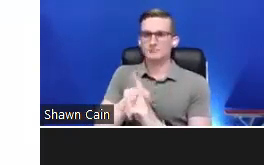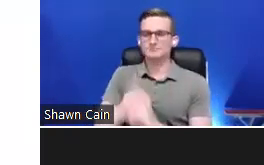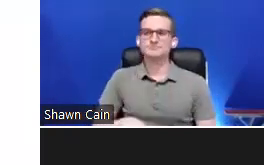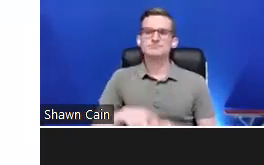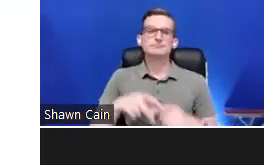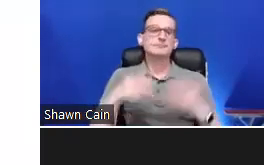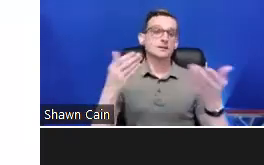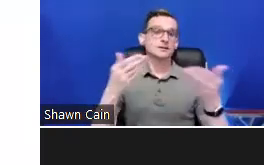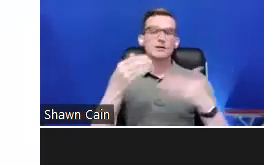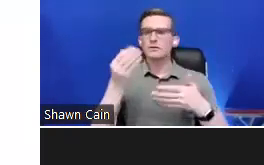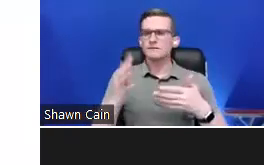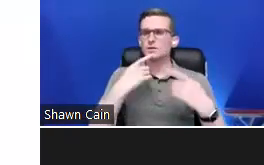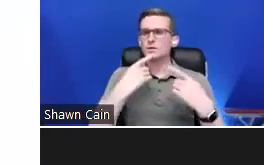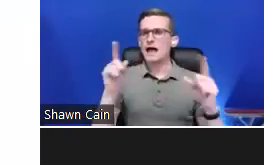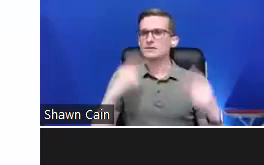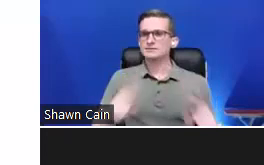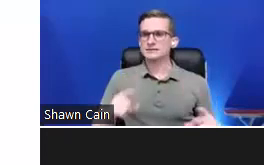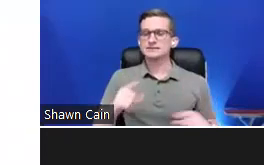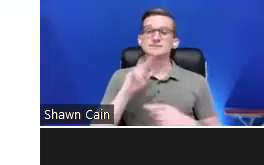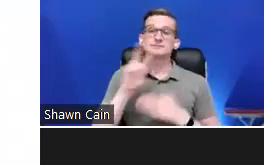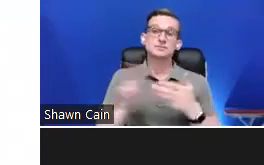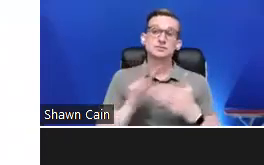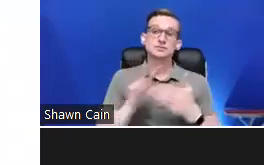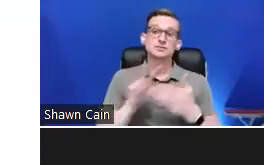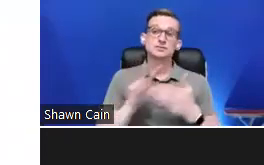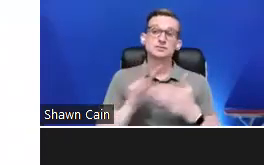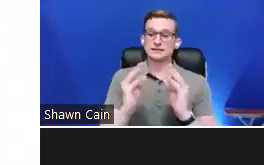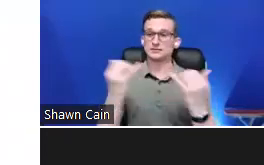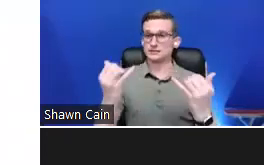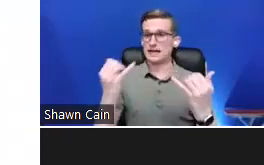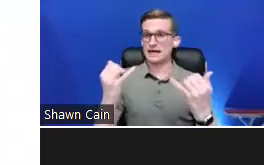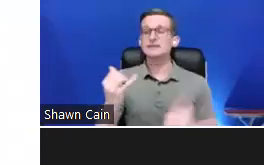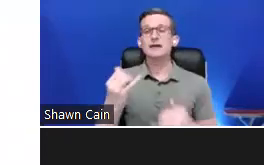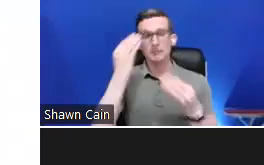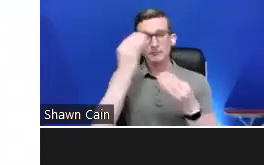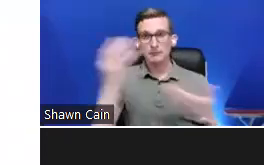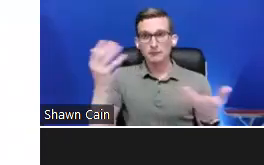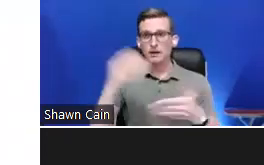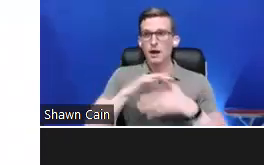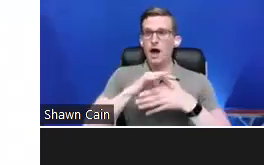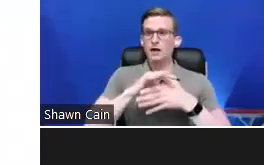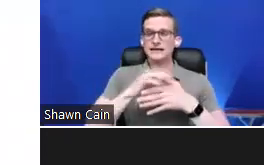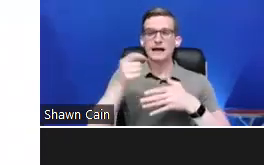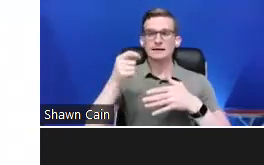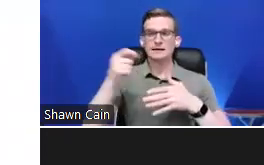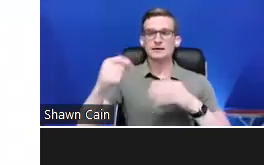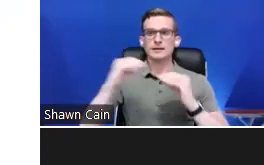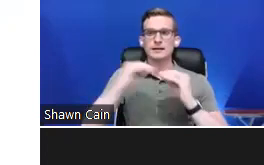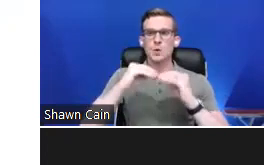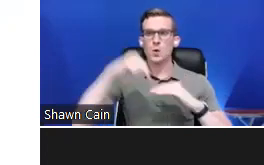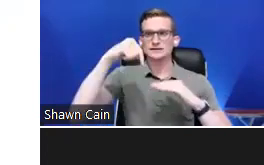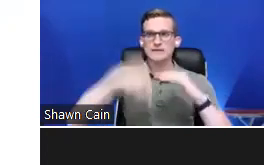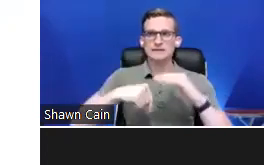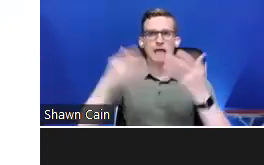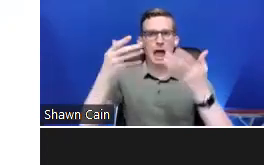Housekeeping. So we have 2 hours booked today. I will say these are a little more dense and content heavy chapters. So we may make